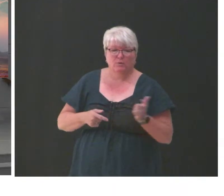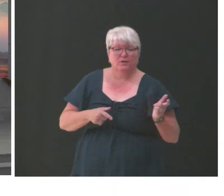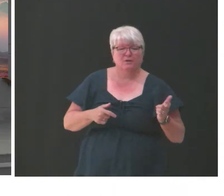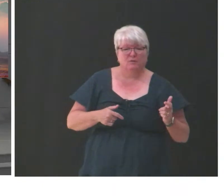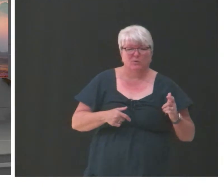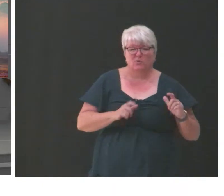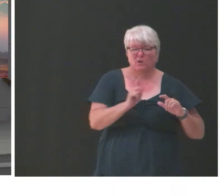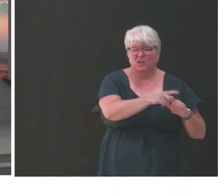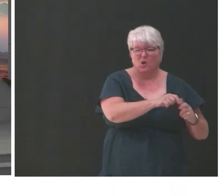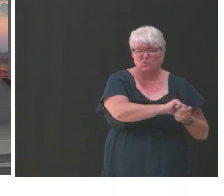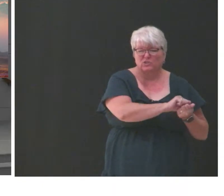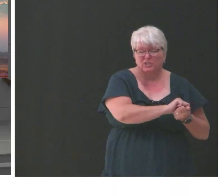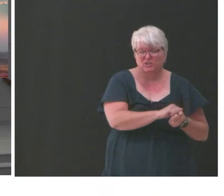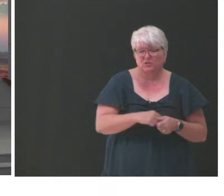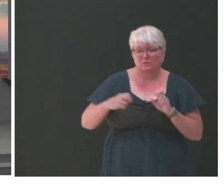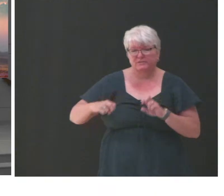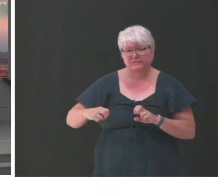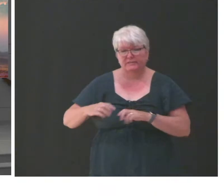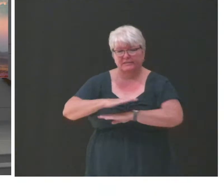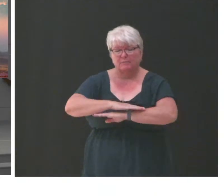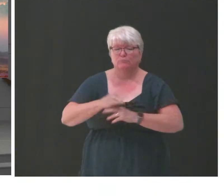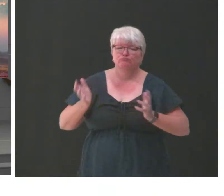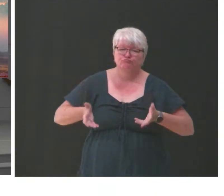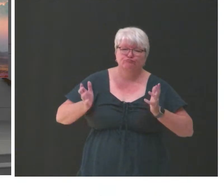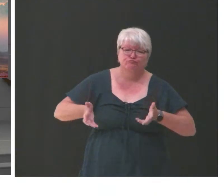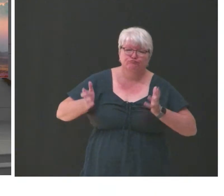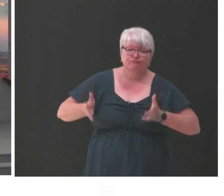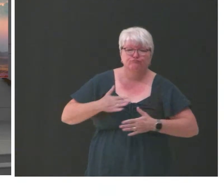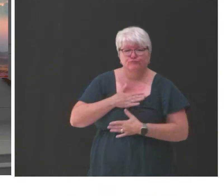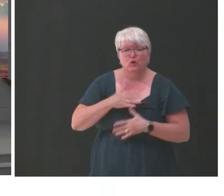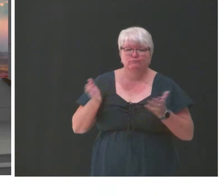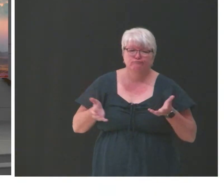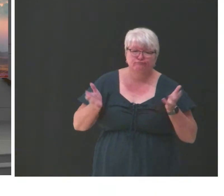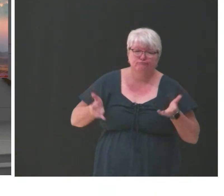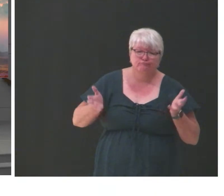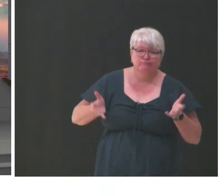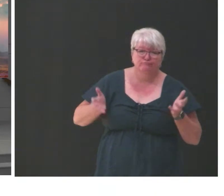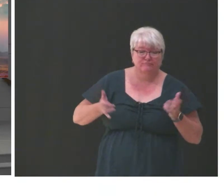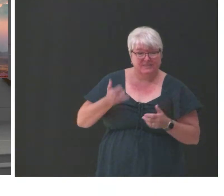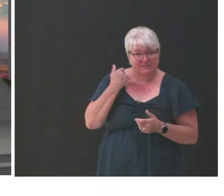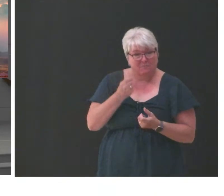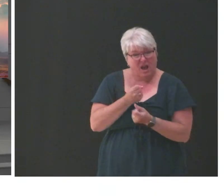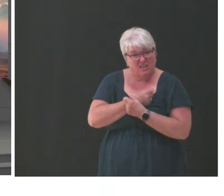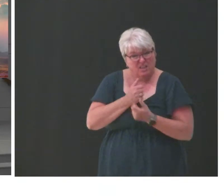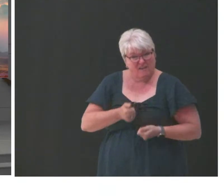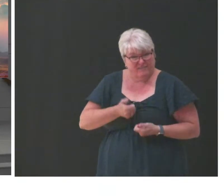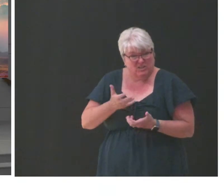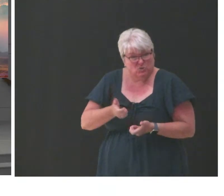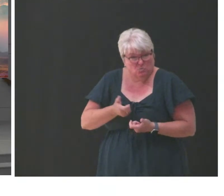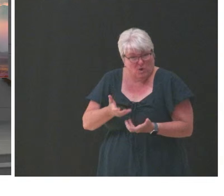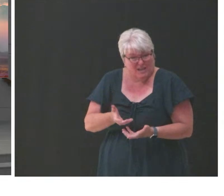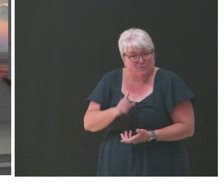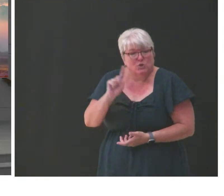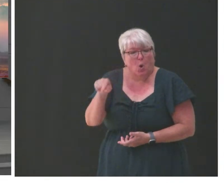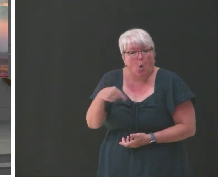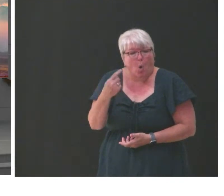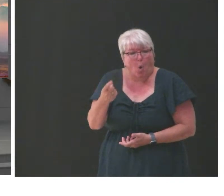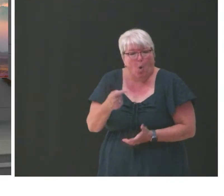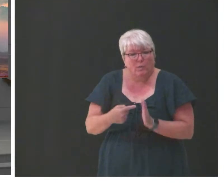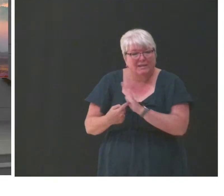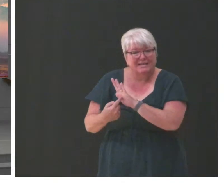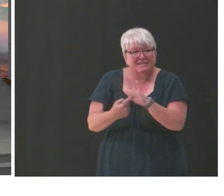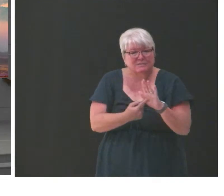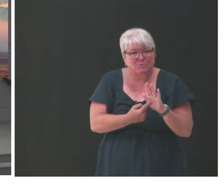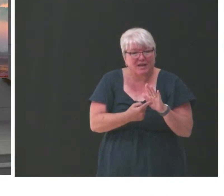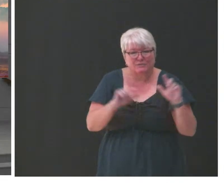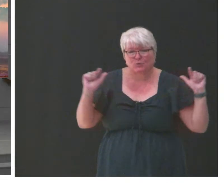kind of sit there longer and just linger and just talk and enjoy each other's company. If my love expressed to her was only expressed